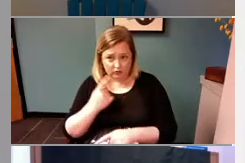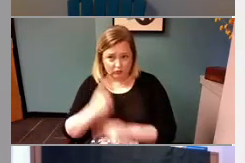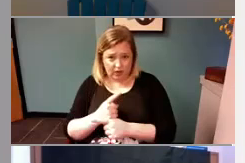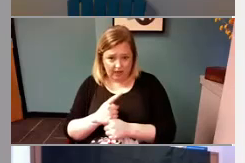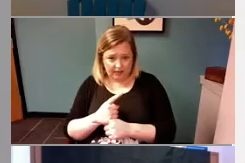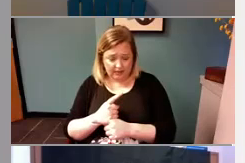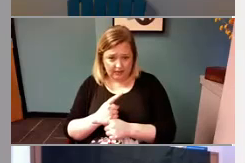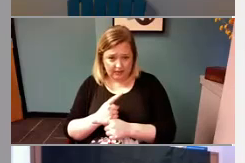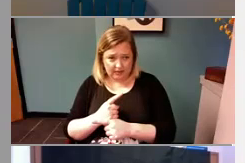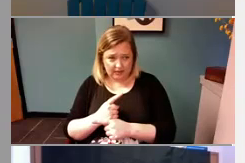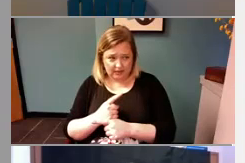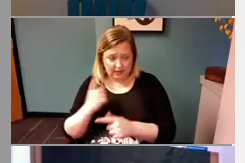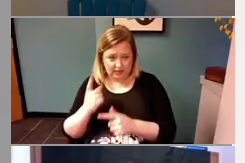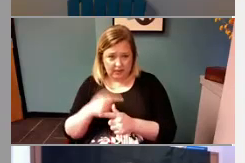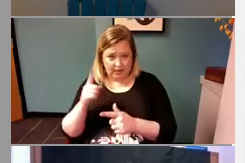that